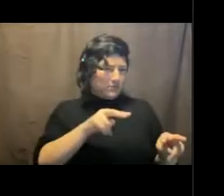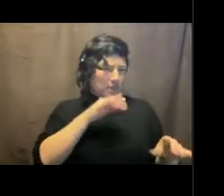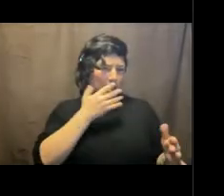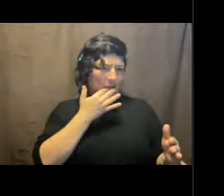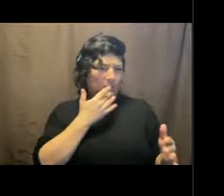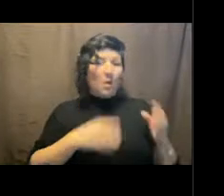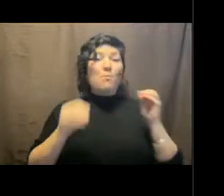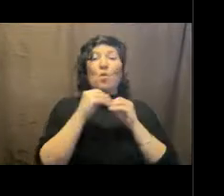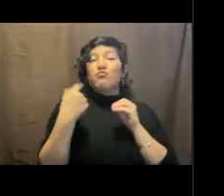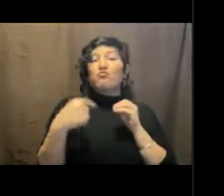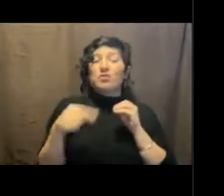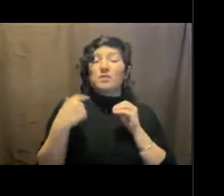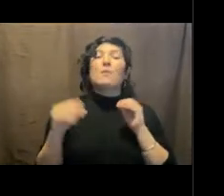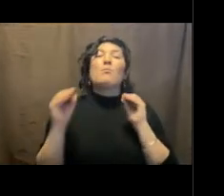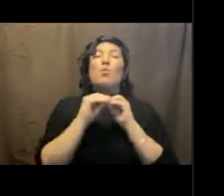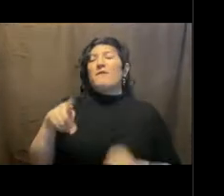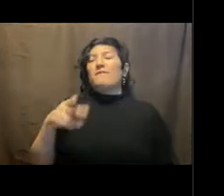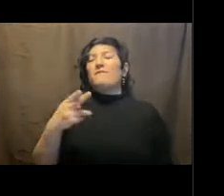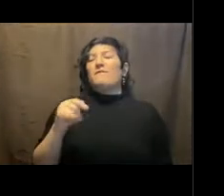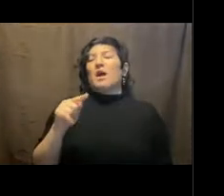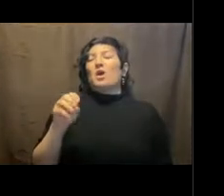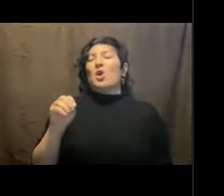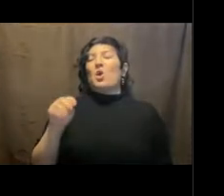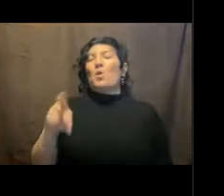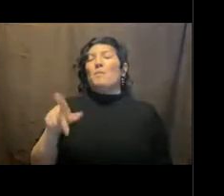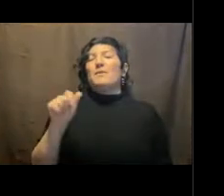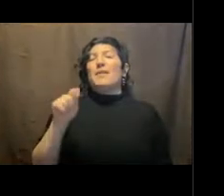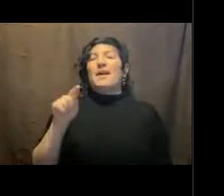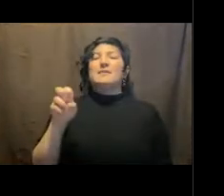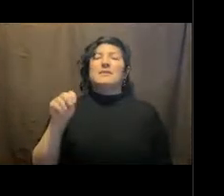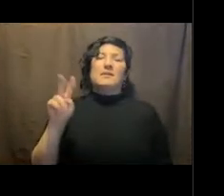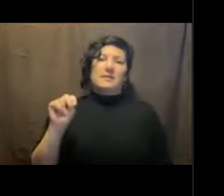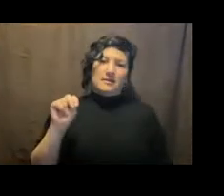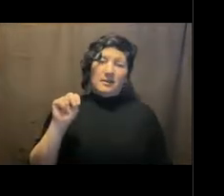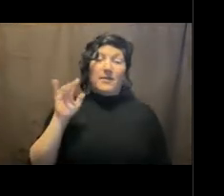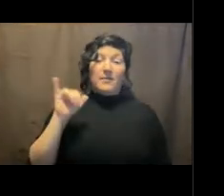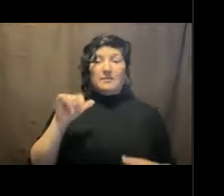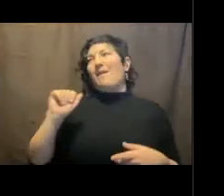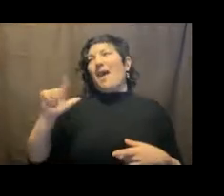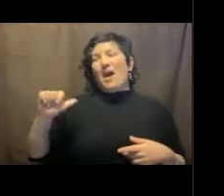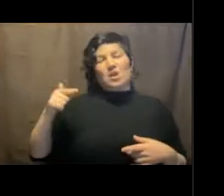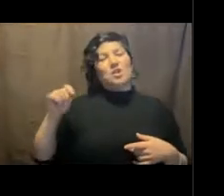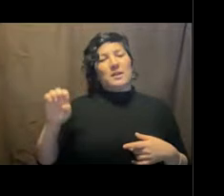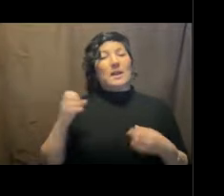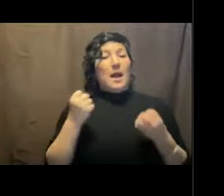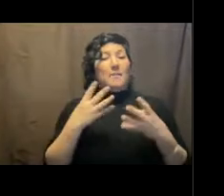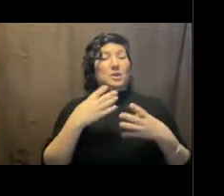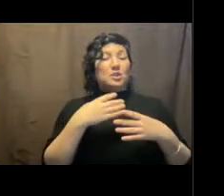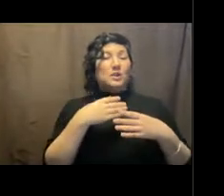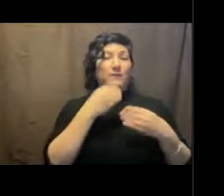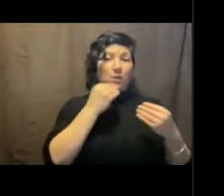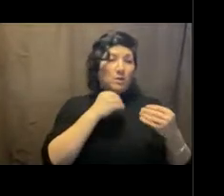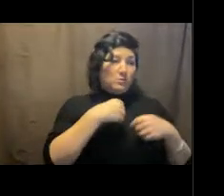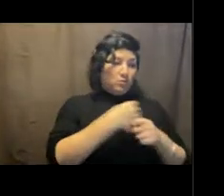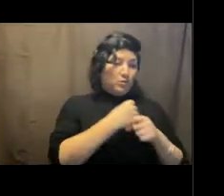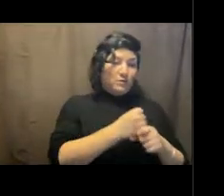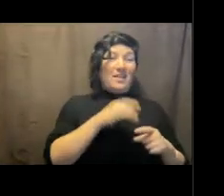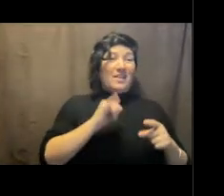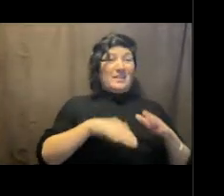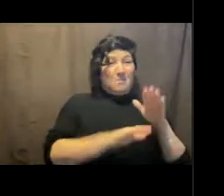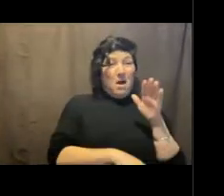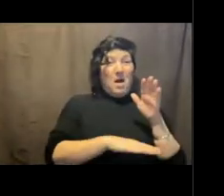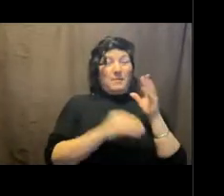is in the ocean. And that gives you a sense of how much food can be produced. So phytoplankton at the bottom of the food chain, and jellyfish are feeding